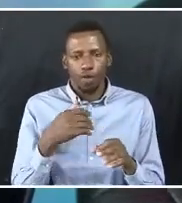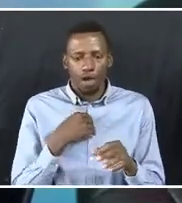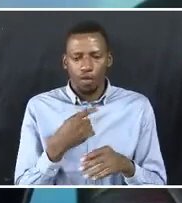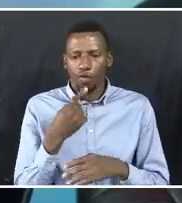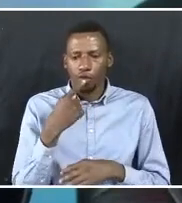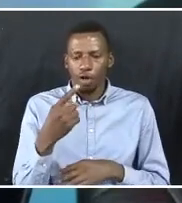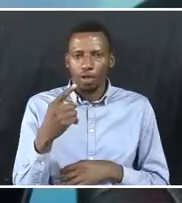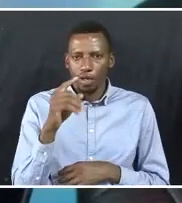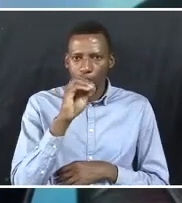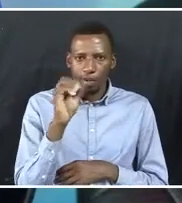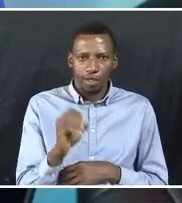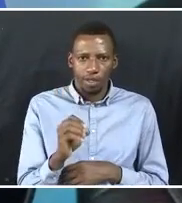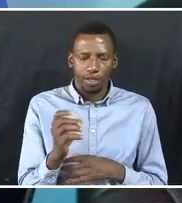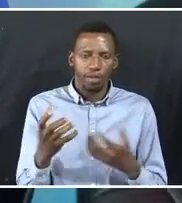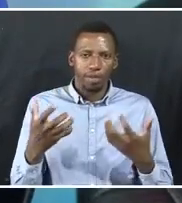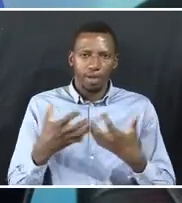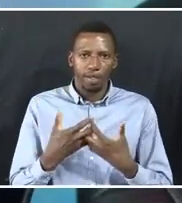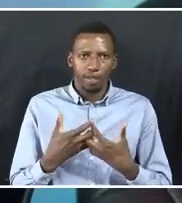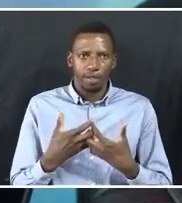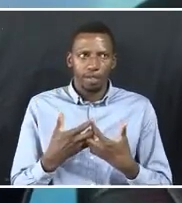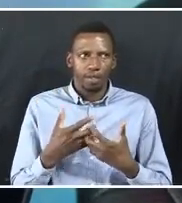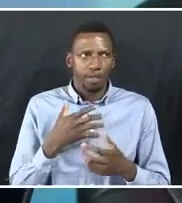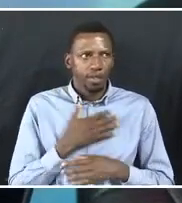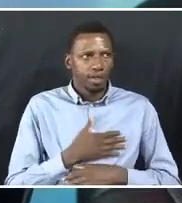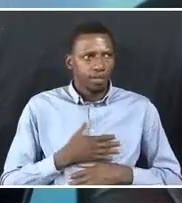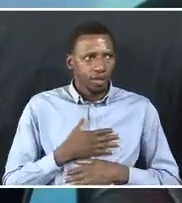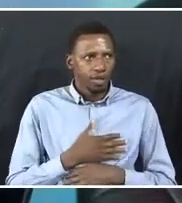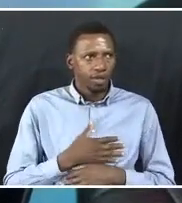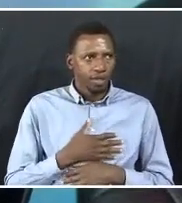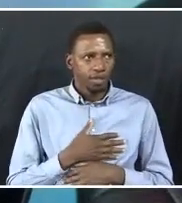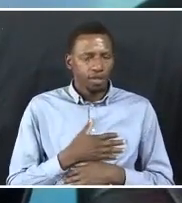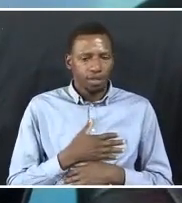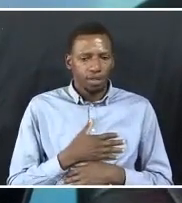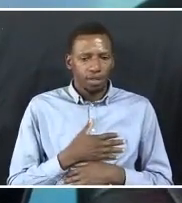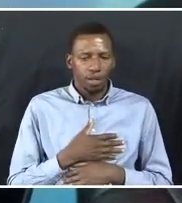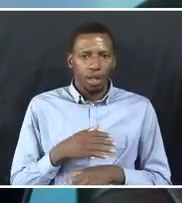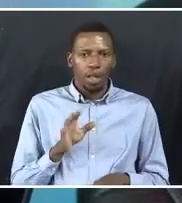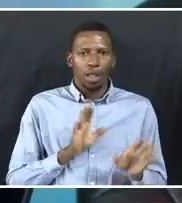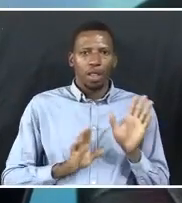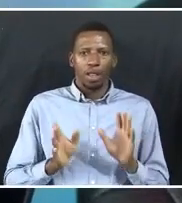100% match, please don't sit on it.